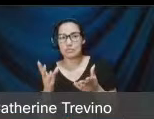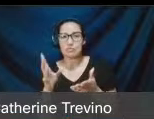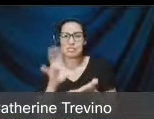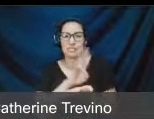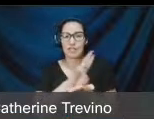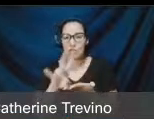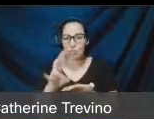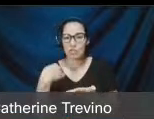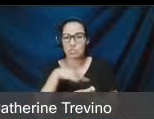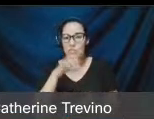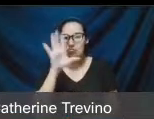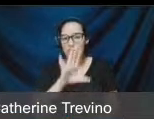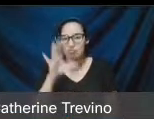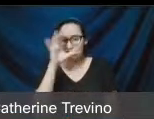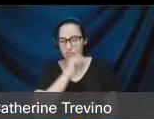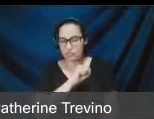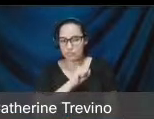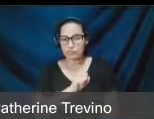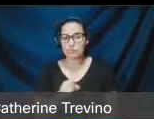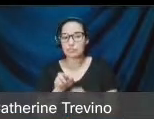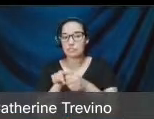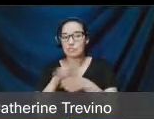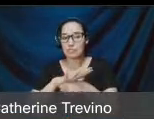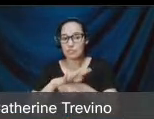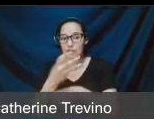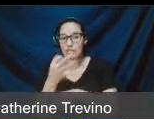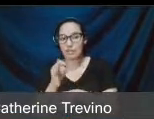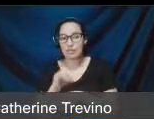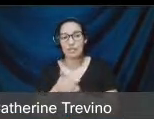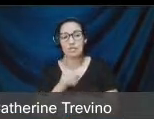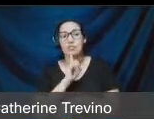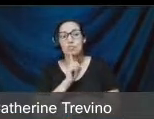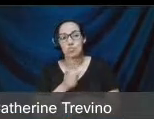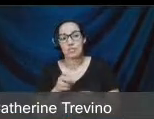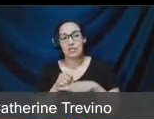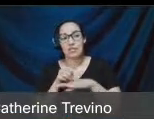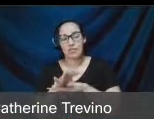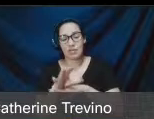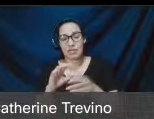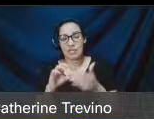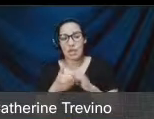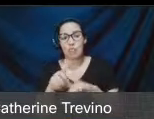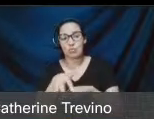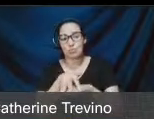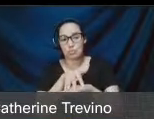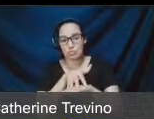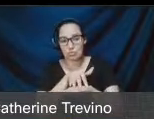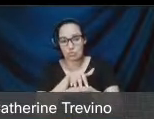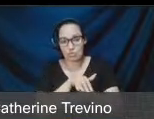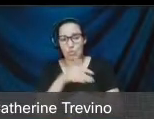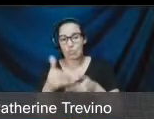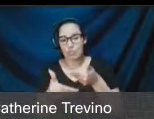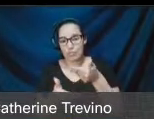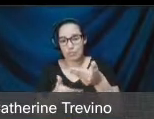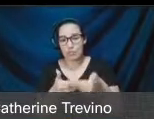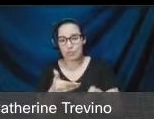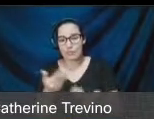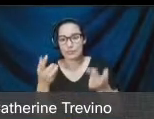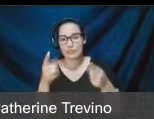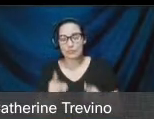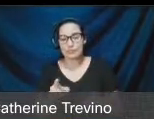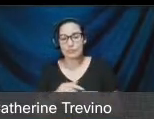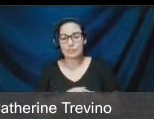estimate. COVID-19 has really played a part in how slow this process is going. We